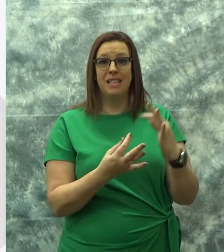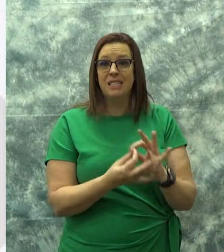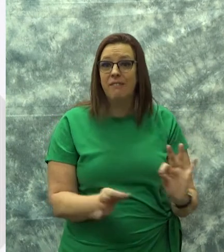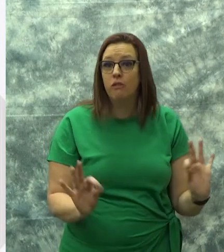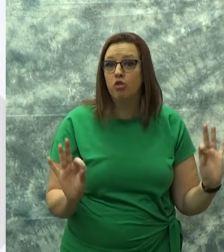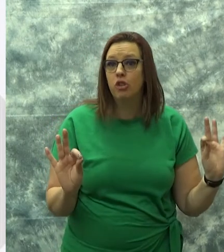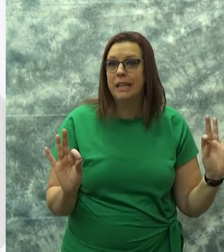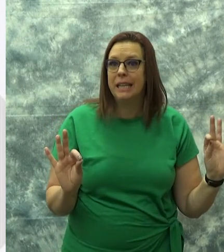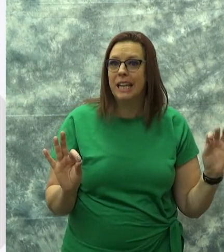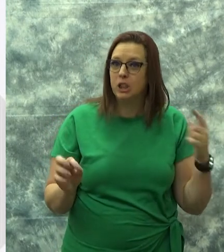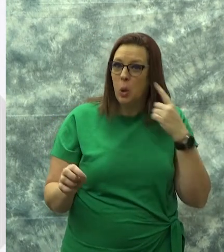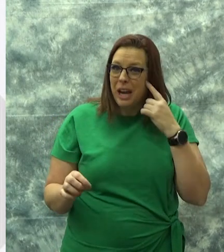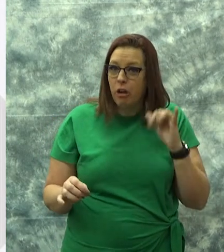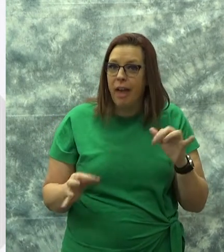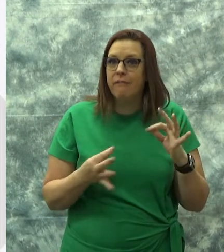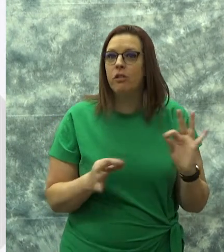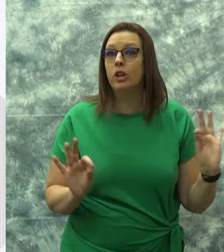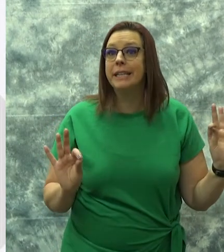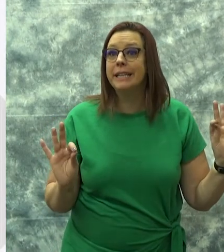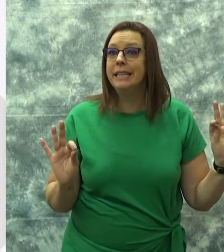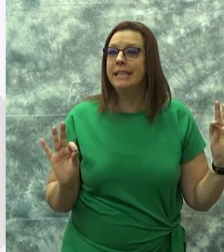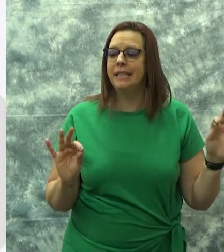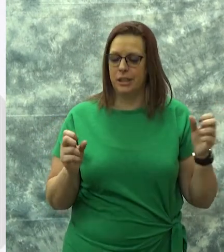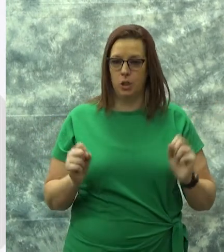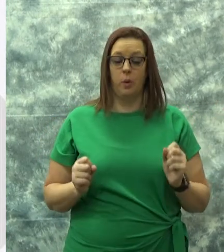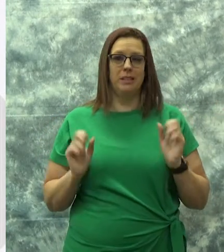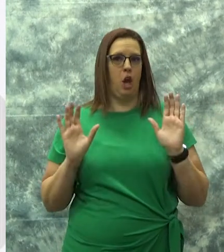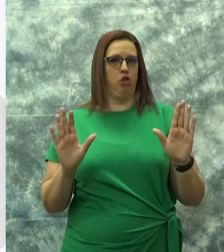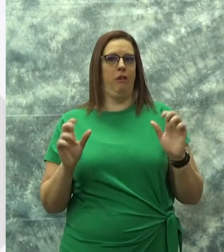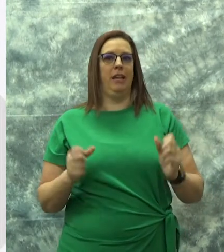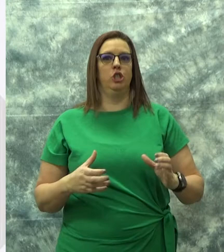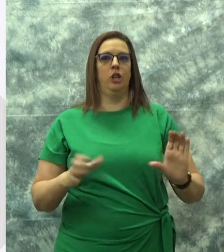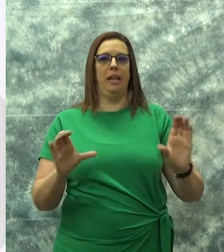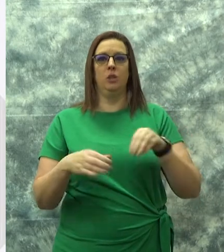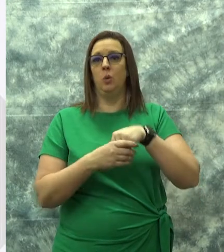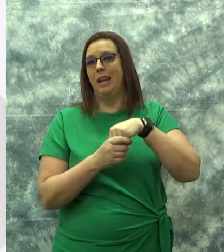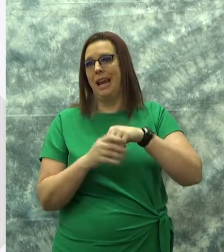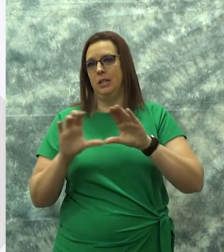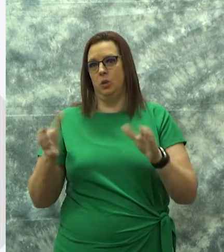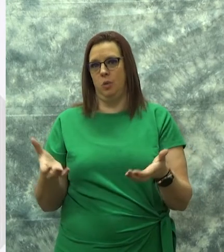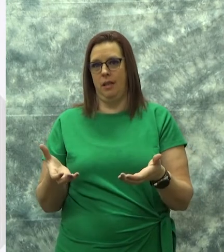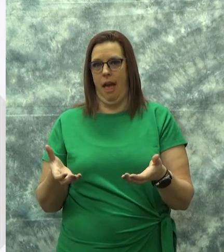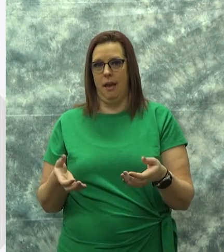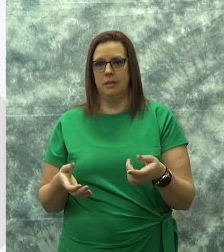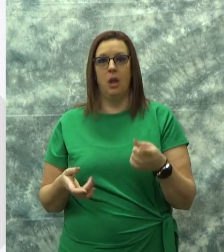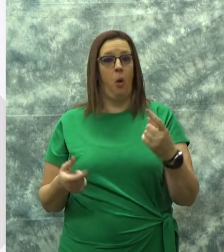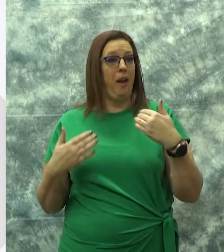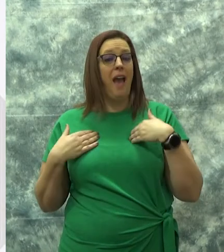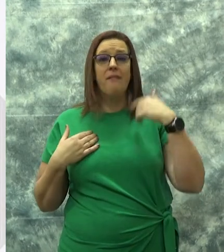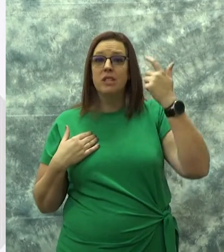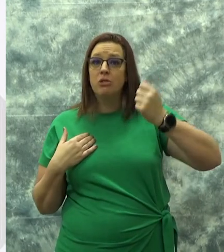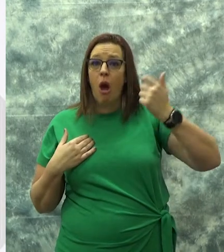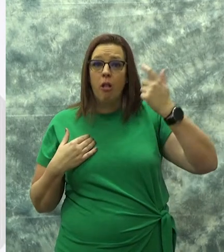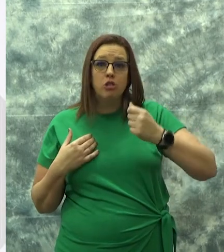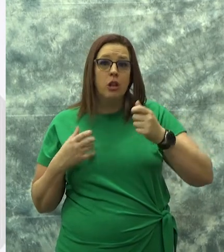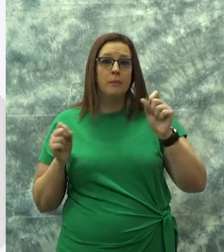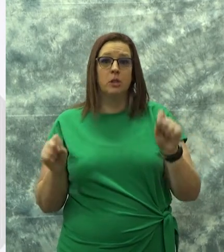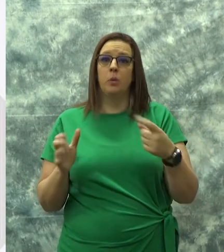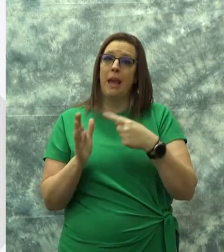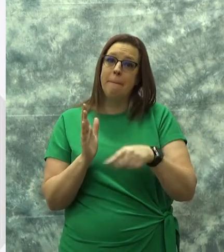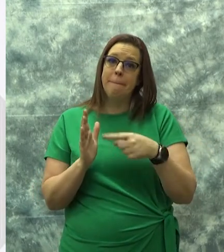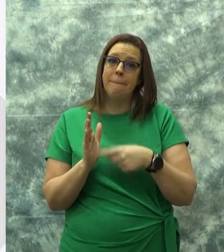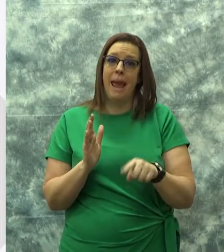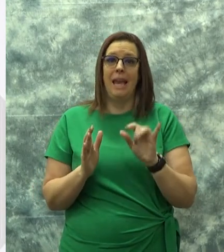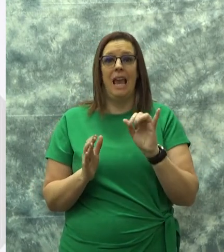is free. Did you hear that? Free. So it's a great chance to get into class. We have scholarships that will pay